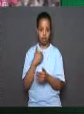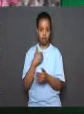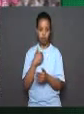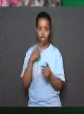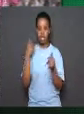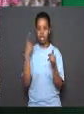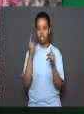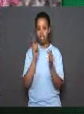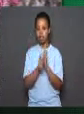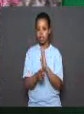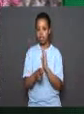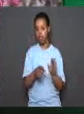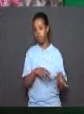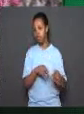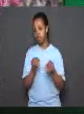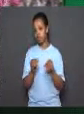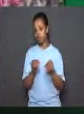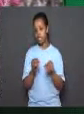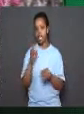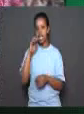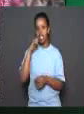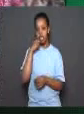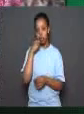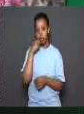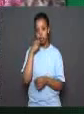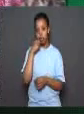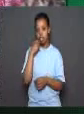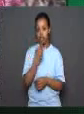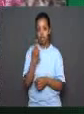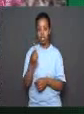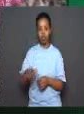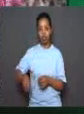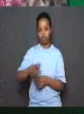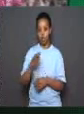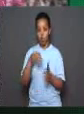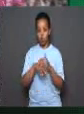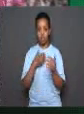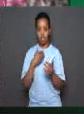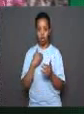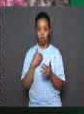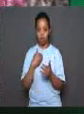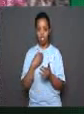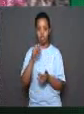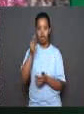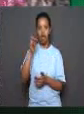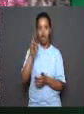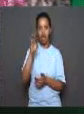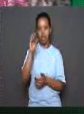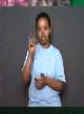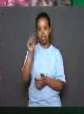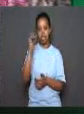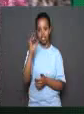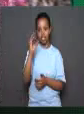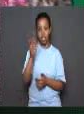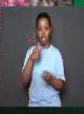instance, students, the enzymes in some plants growing in the Arctic may